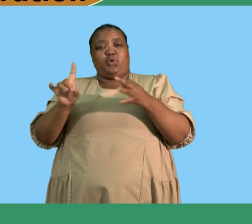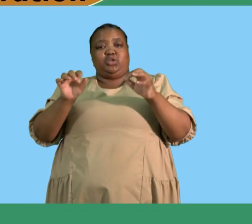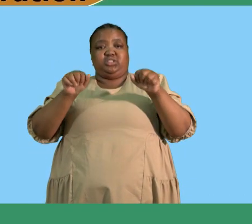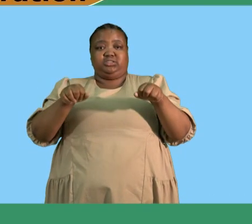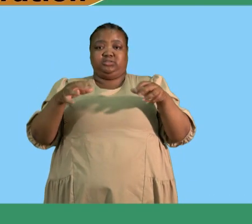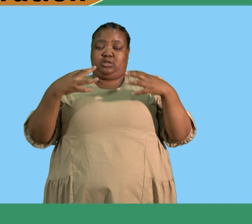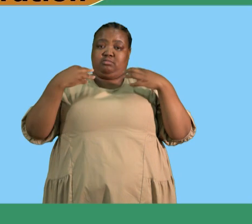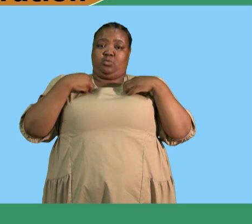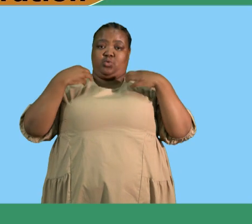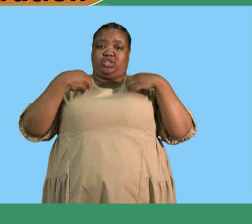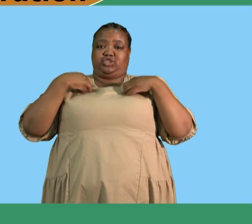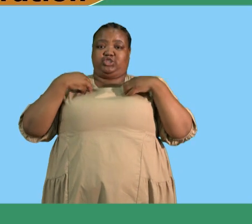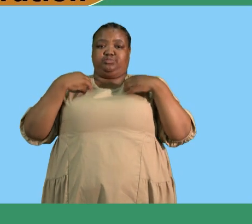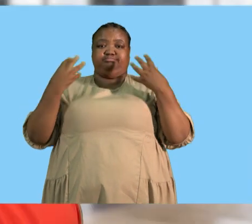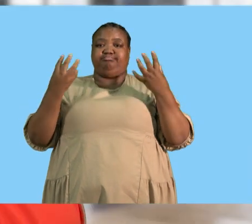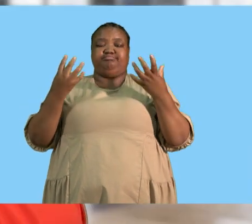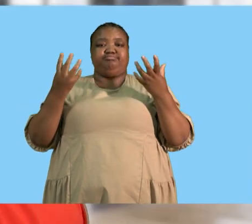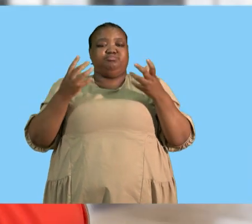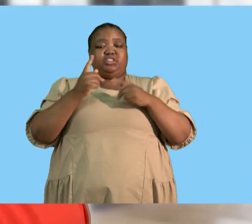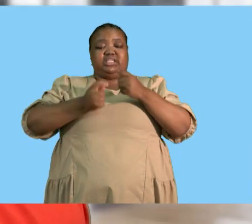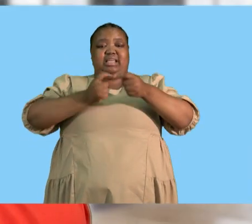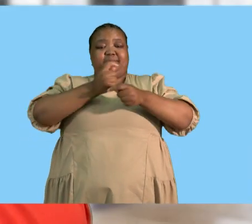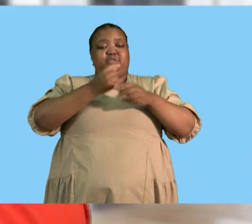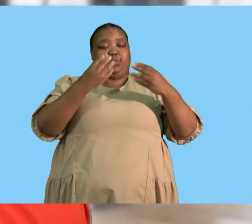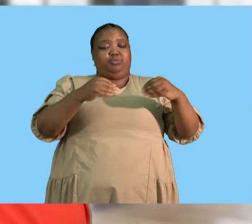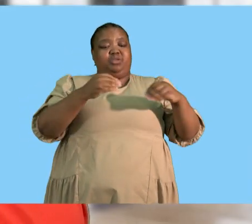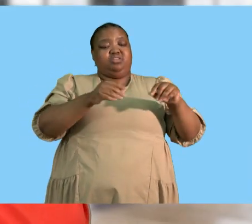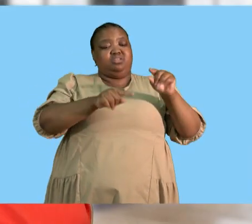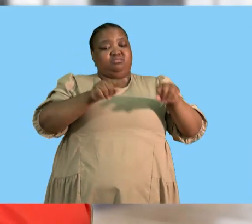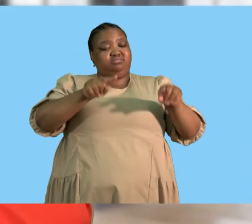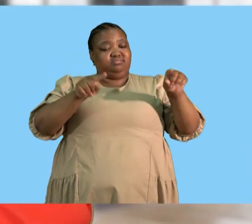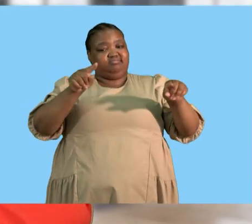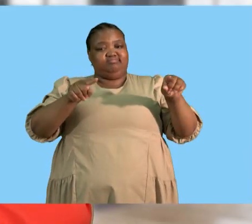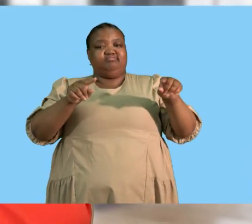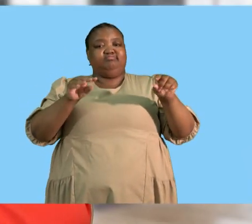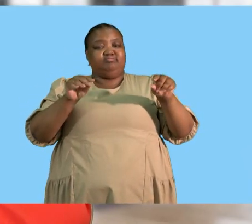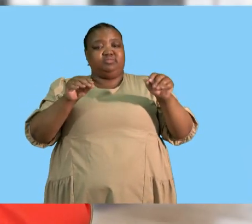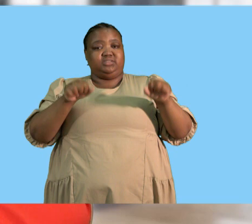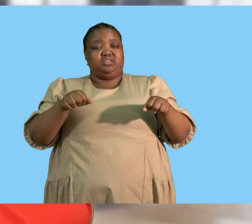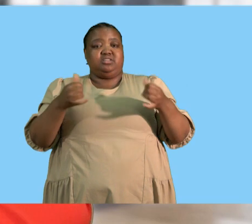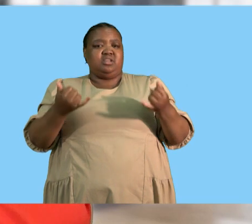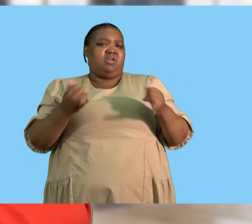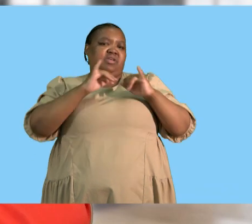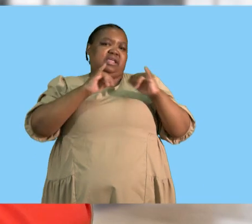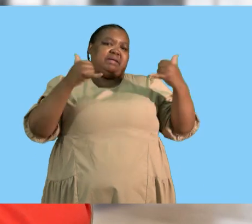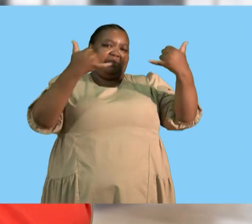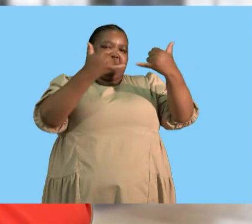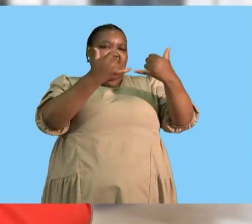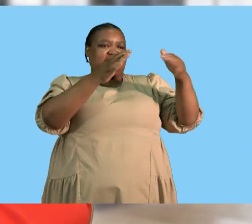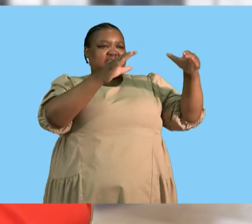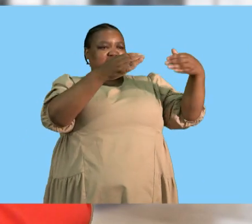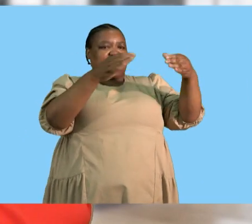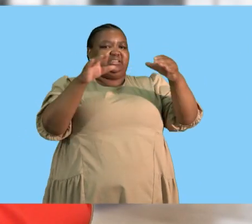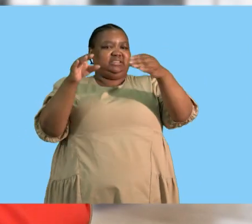Remember that forms of ownership looks at the different types of businesses that exists. Now we have companies that